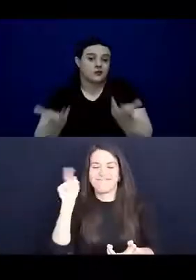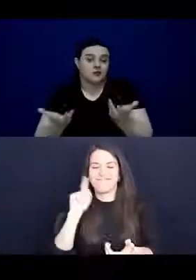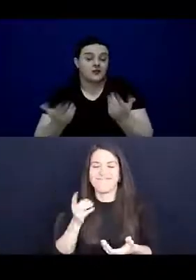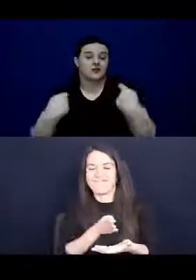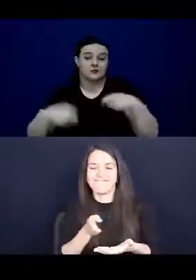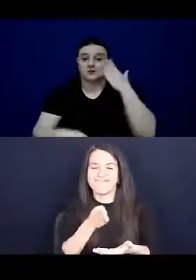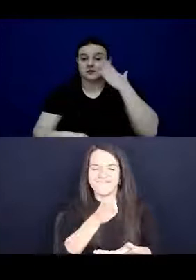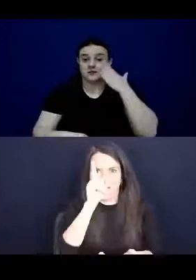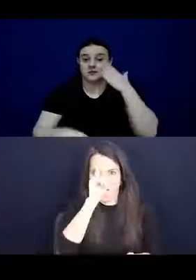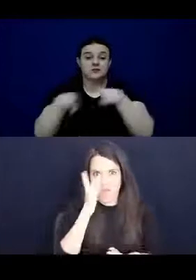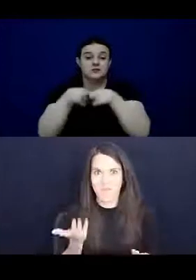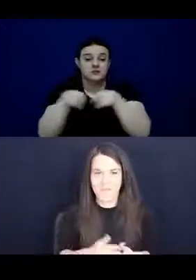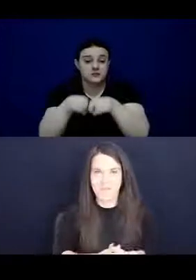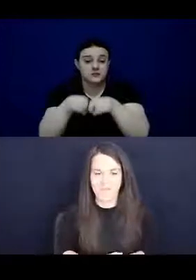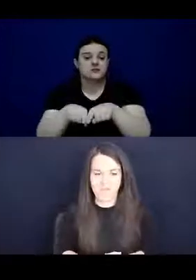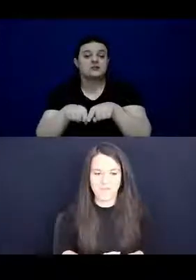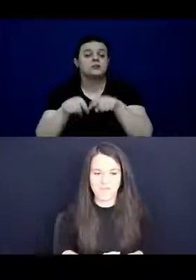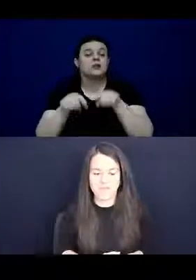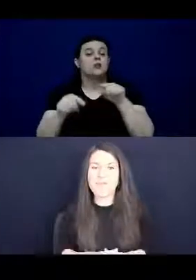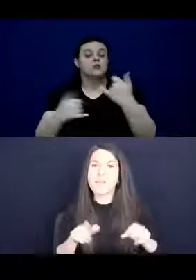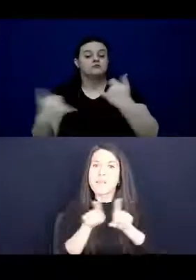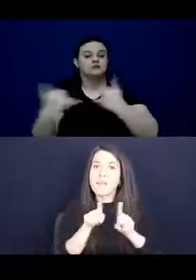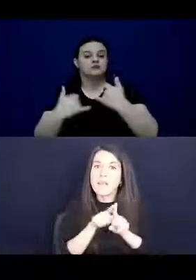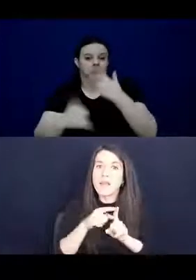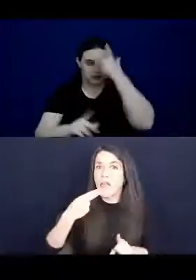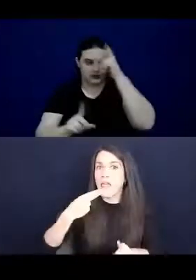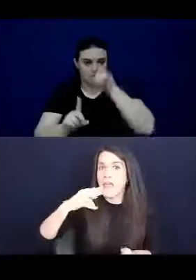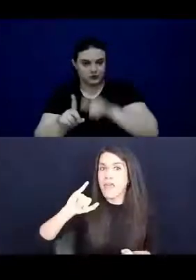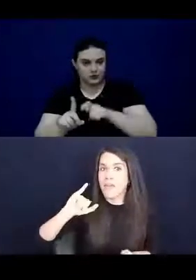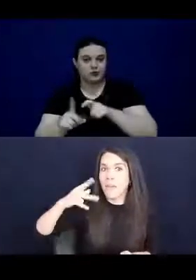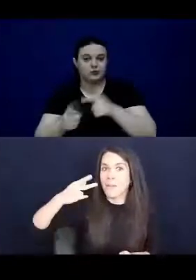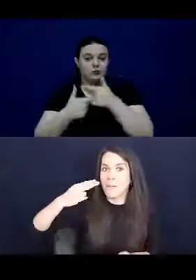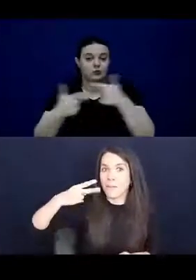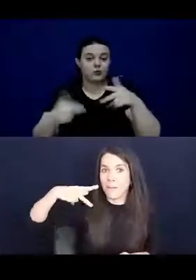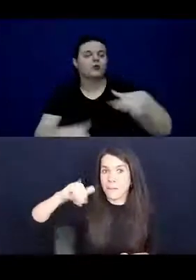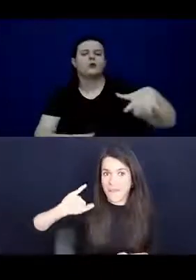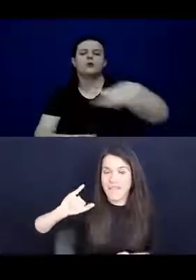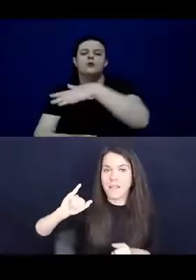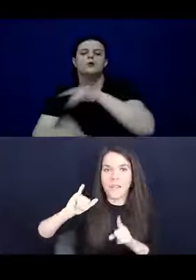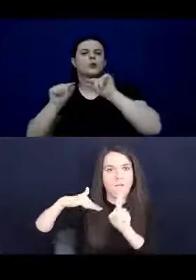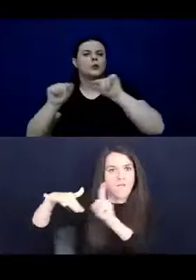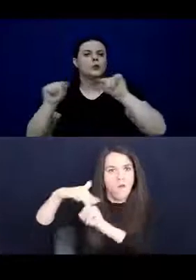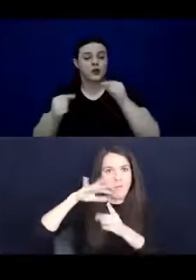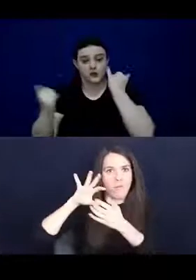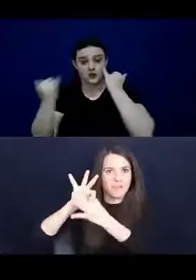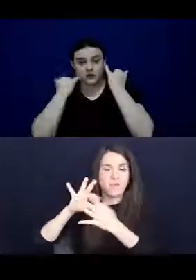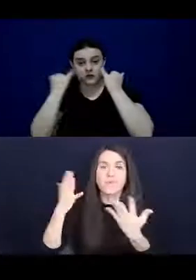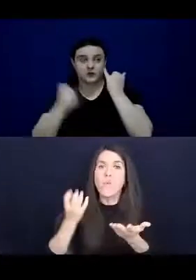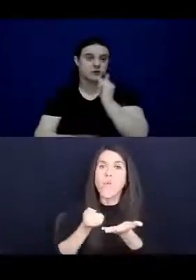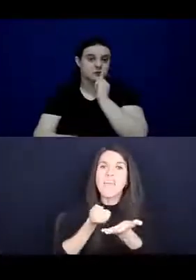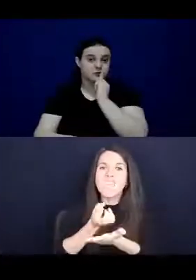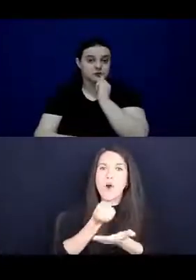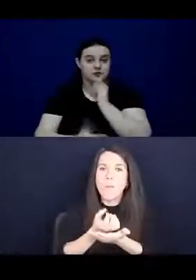should respond to user queries about the environment. That is, information should be pulled by the user